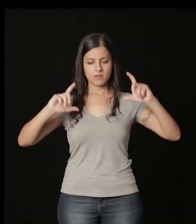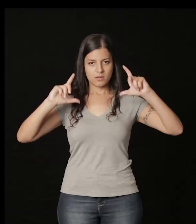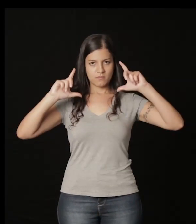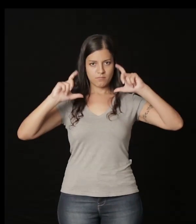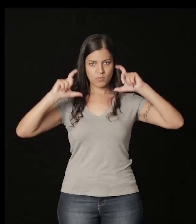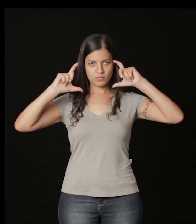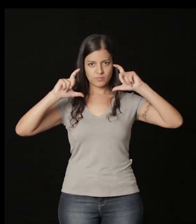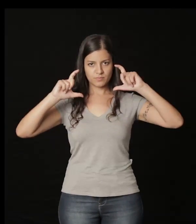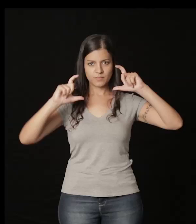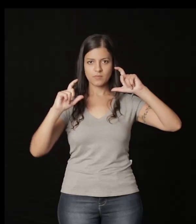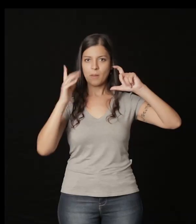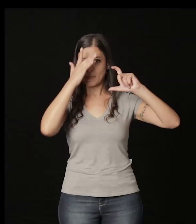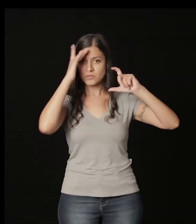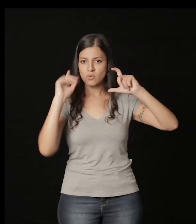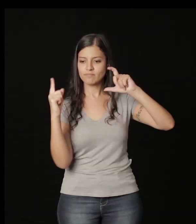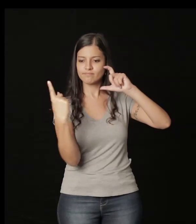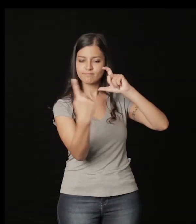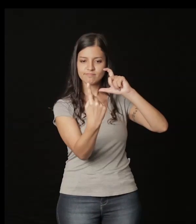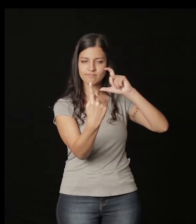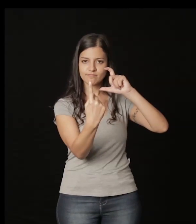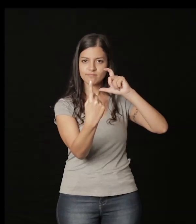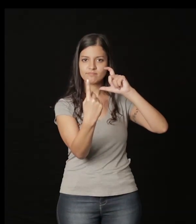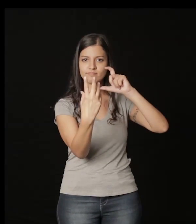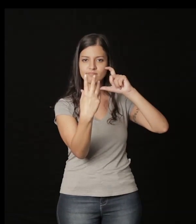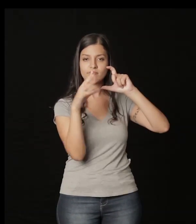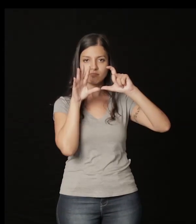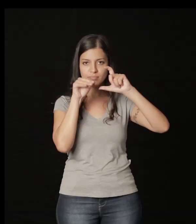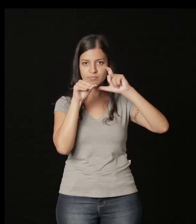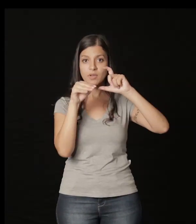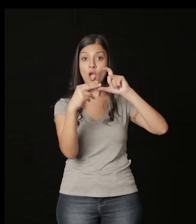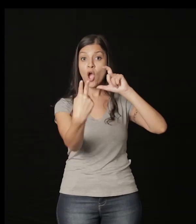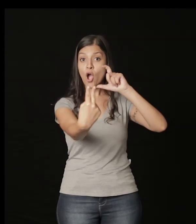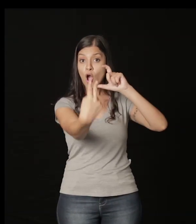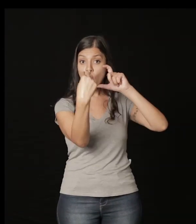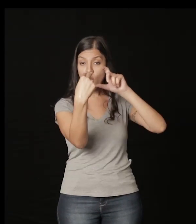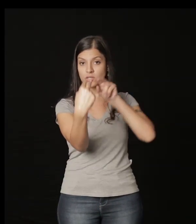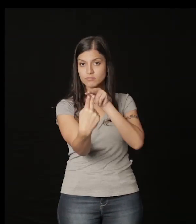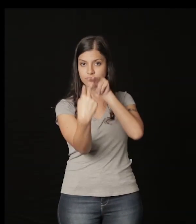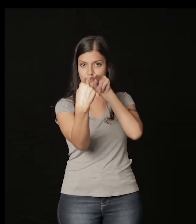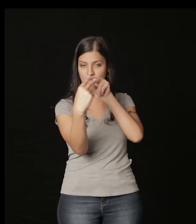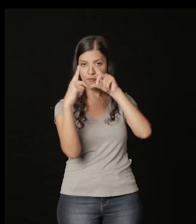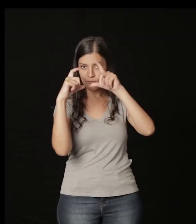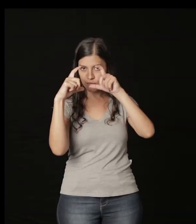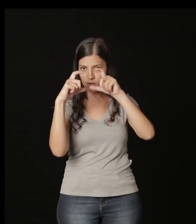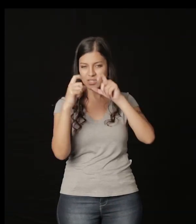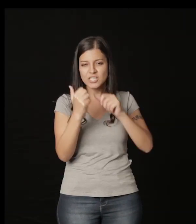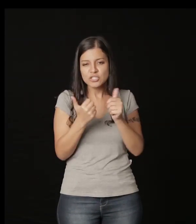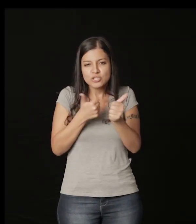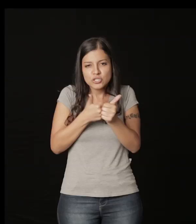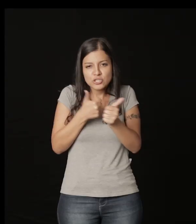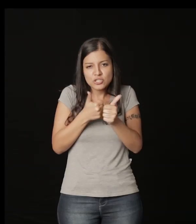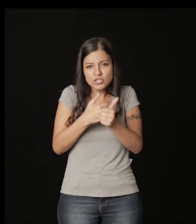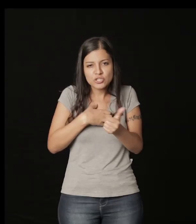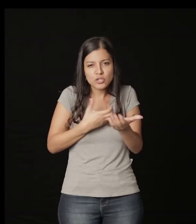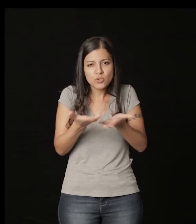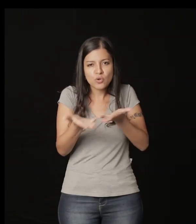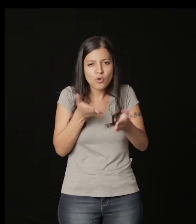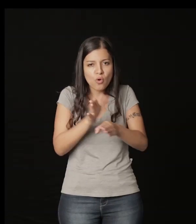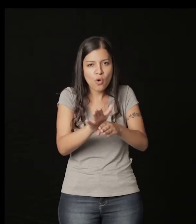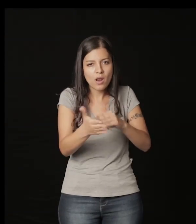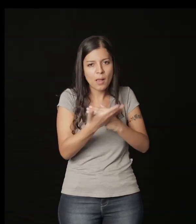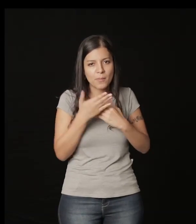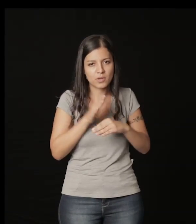subject in front of the camera, asking them to look into the lens, trying to work very closely in a collaborative way